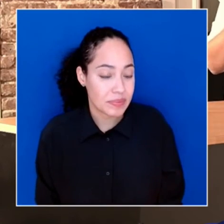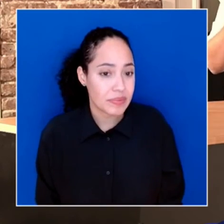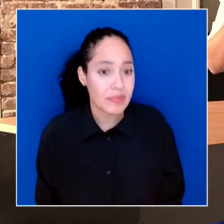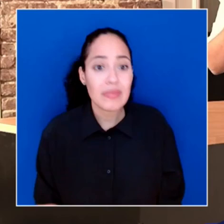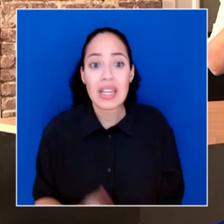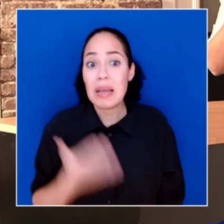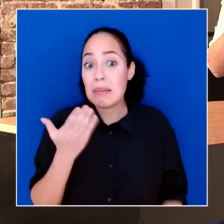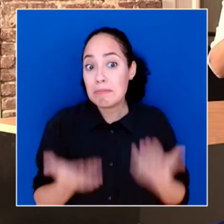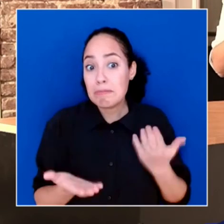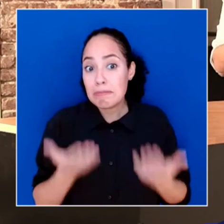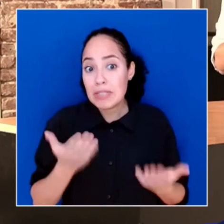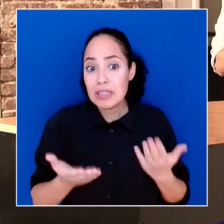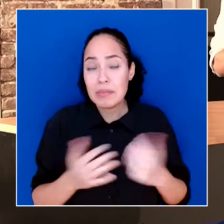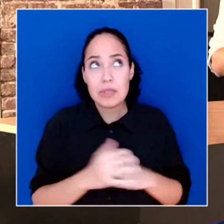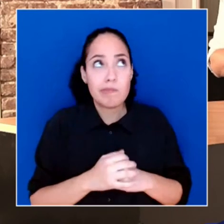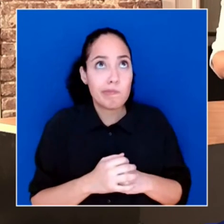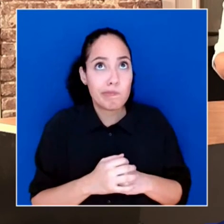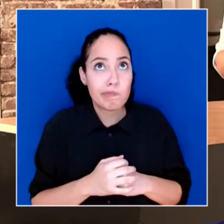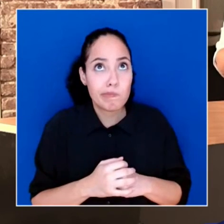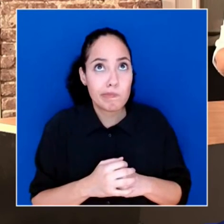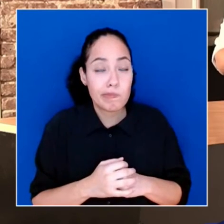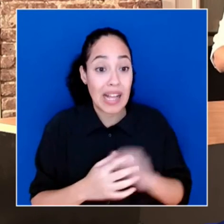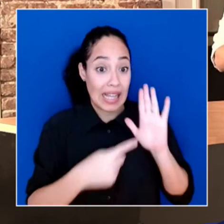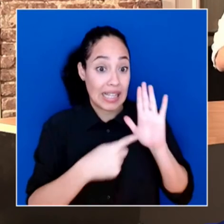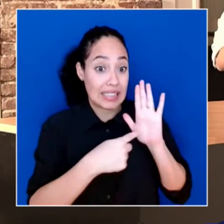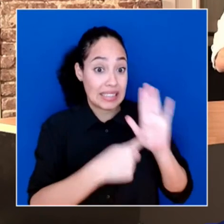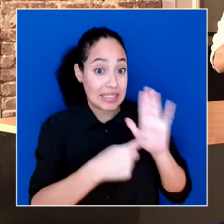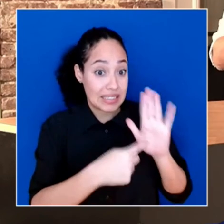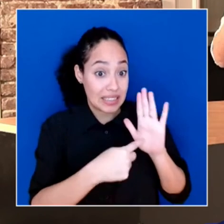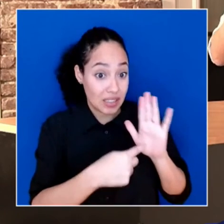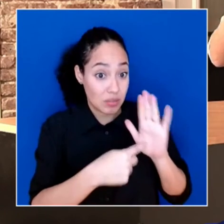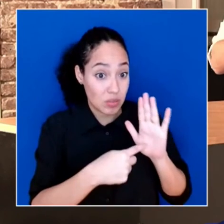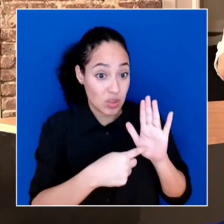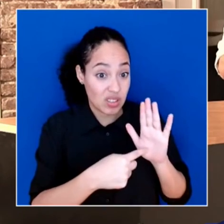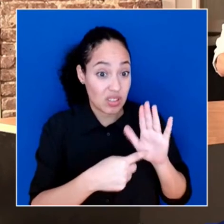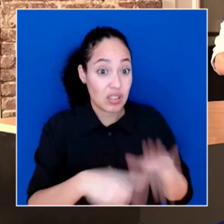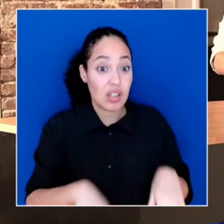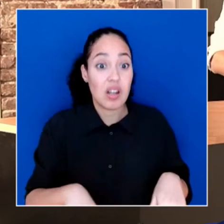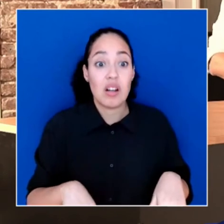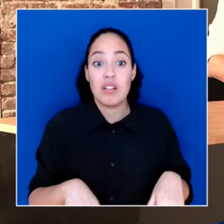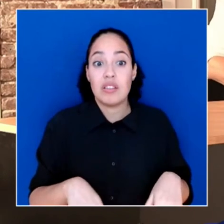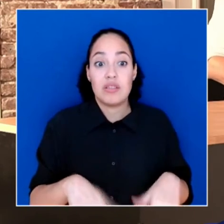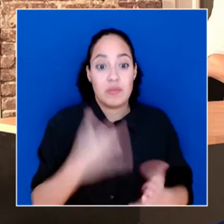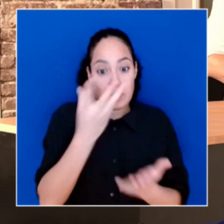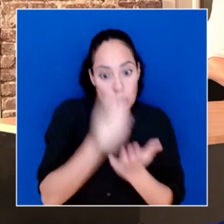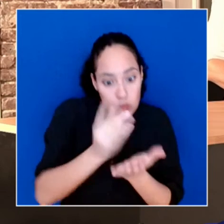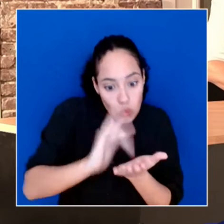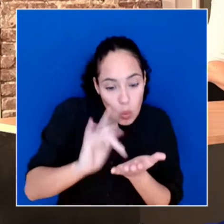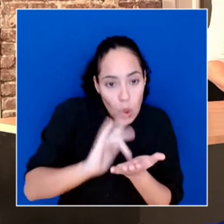very bad product experience, user experience that you've had without giving names, of course?